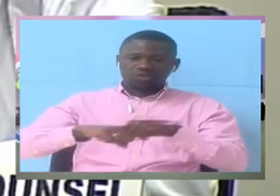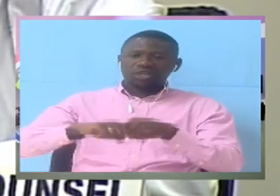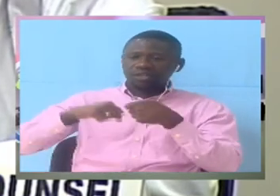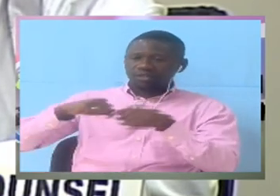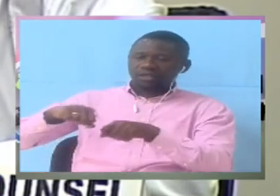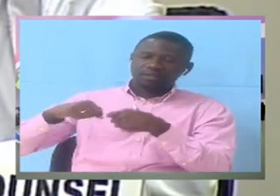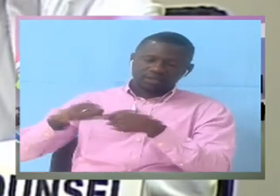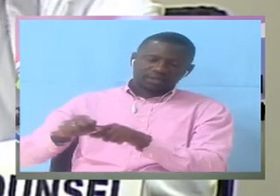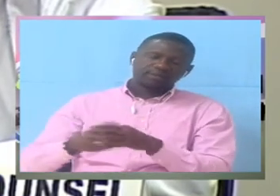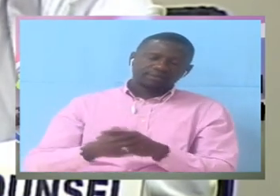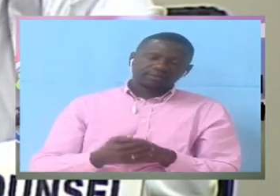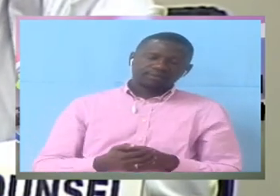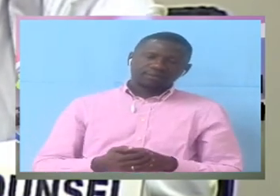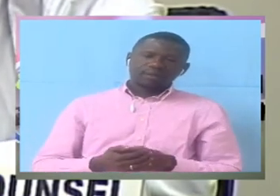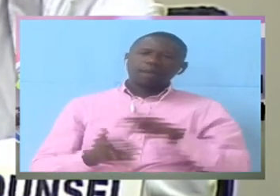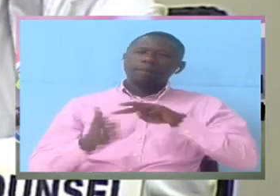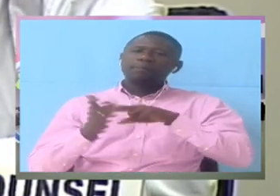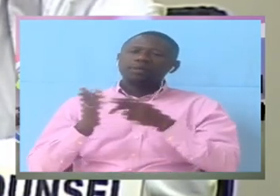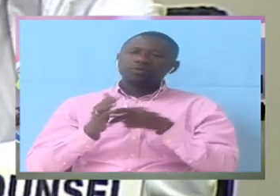would take you to April